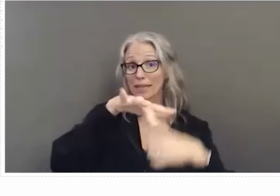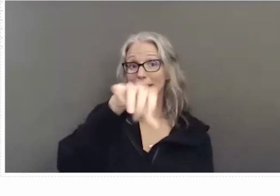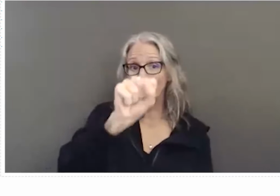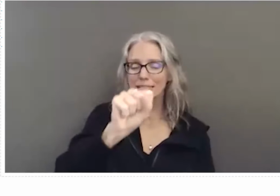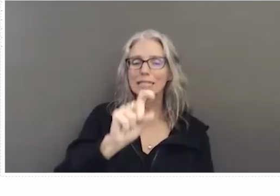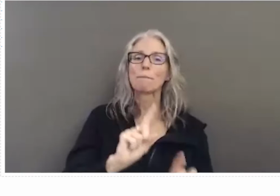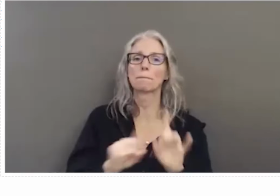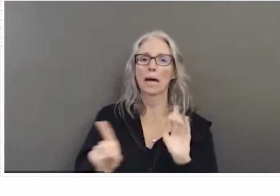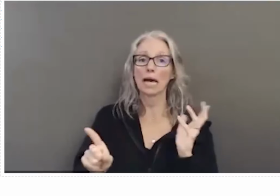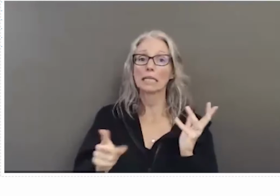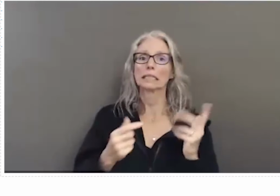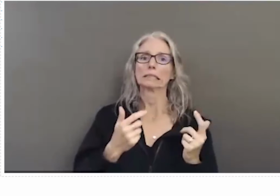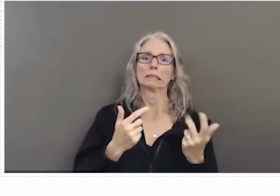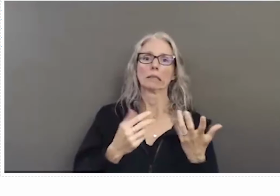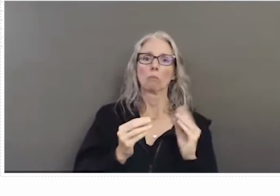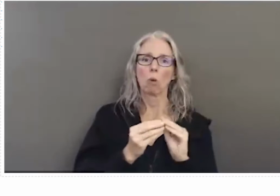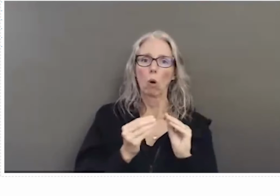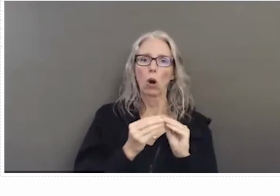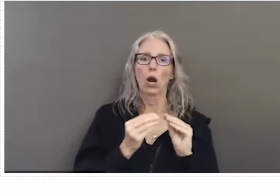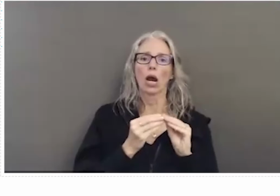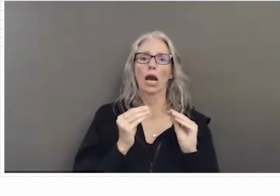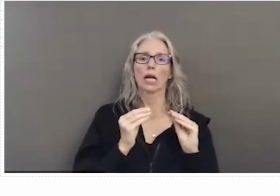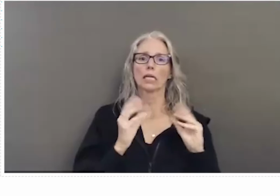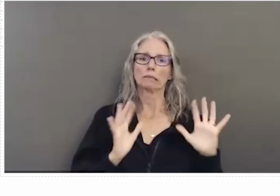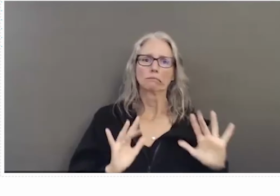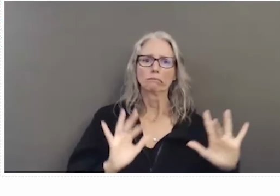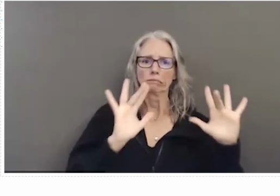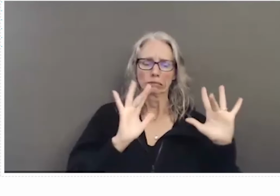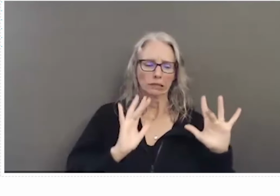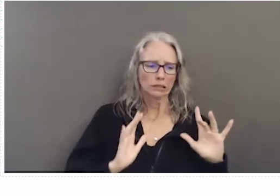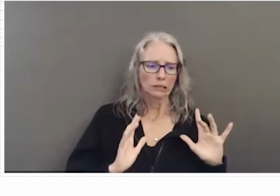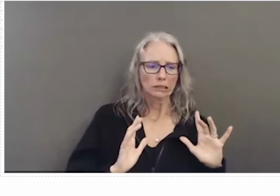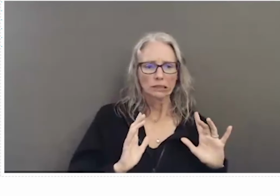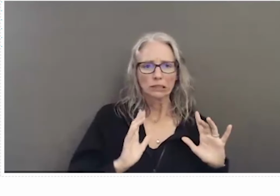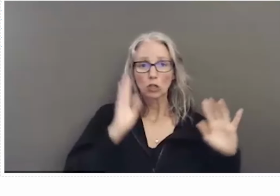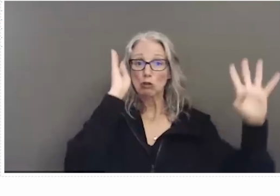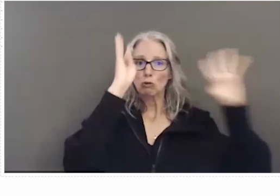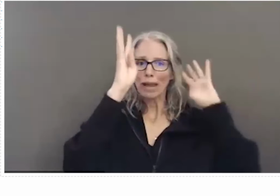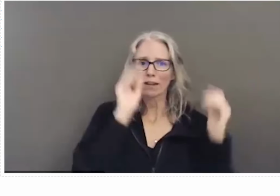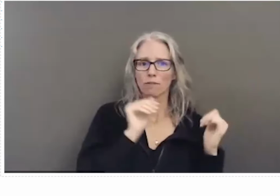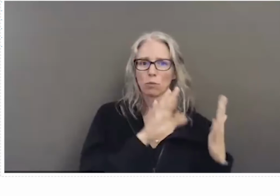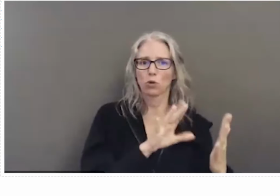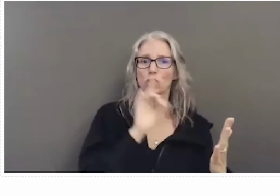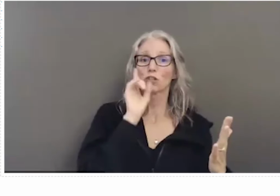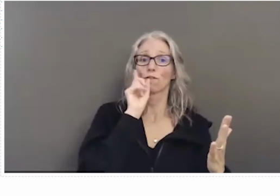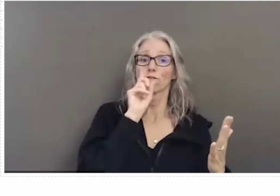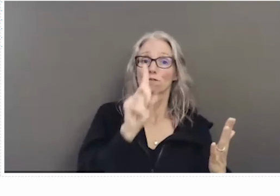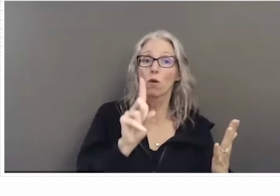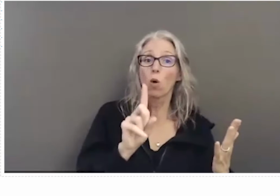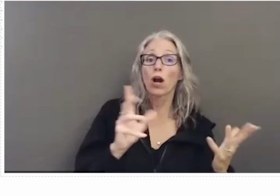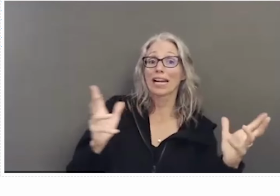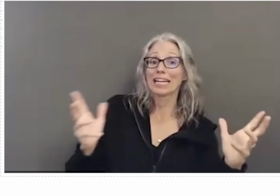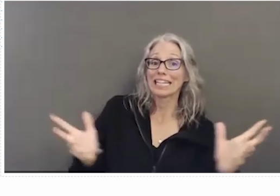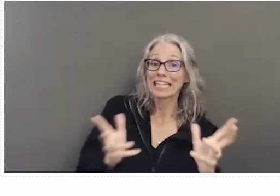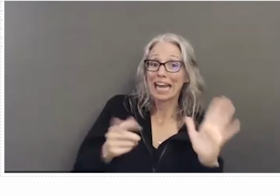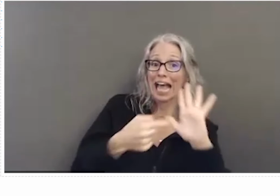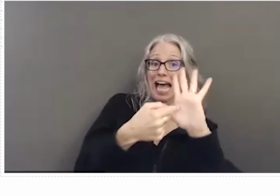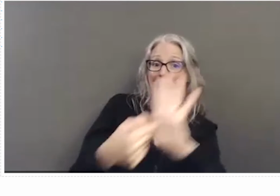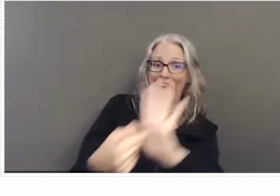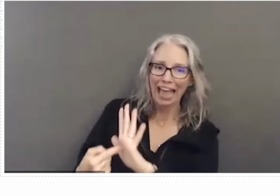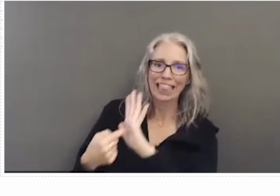in terms of finding ways to find sponsorship or find activation space. Anyway, I know we have more to come,